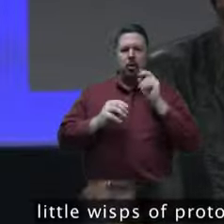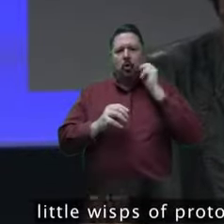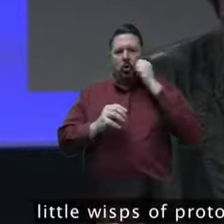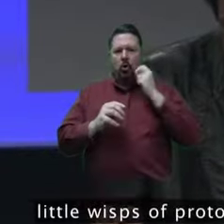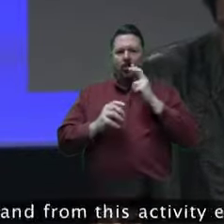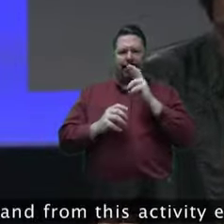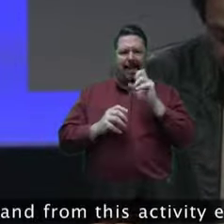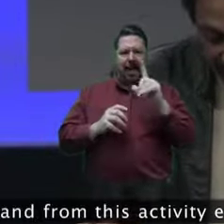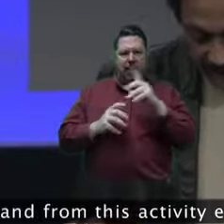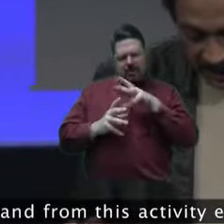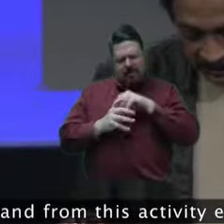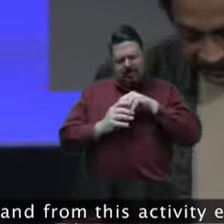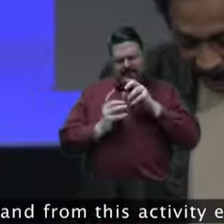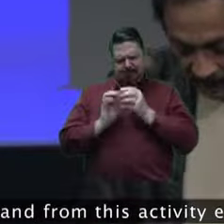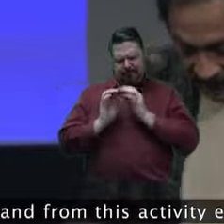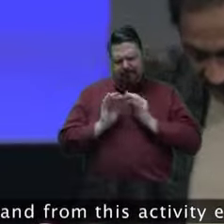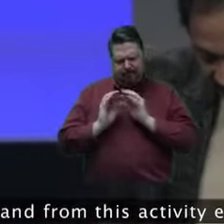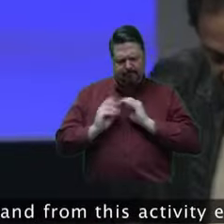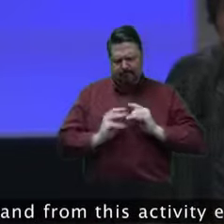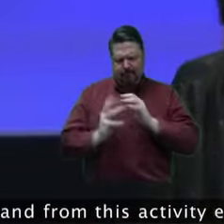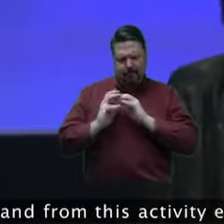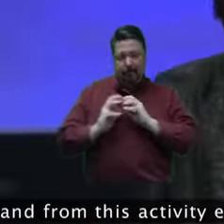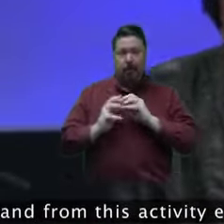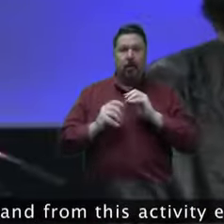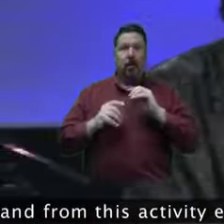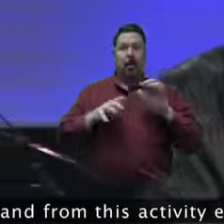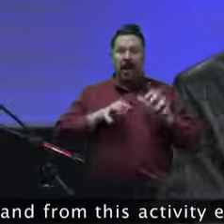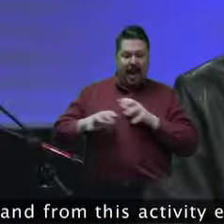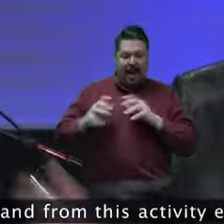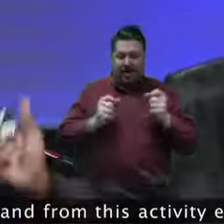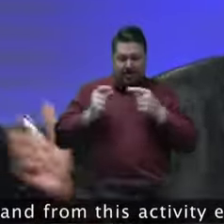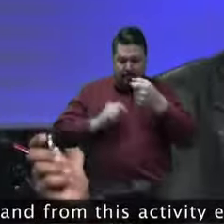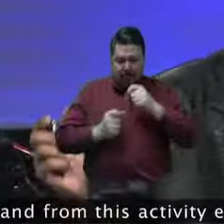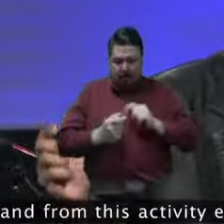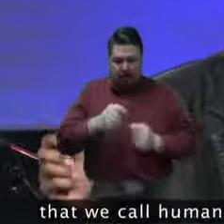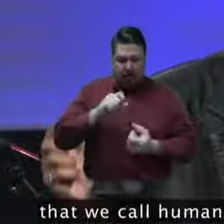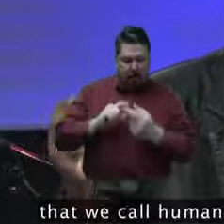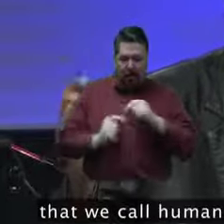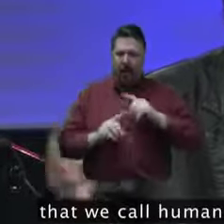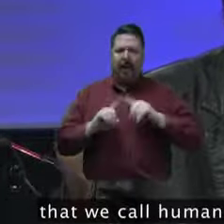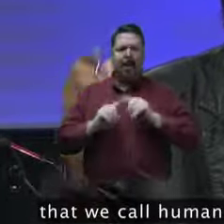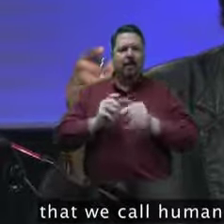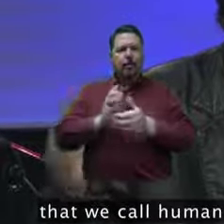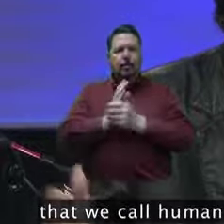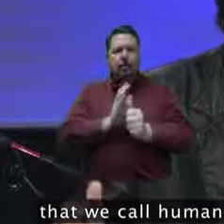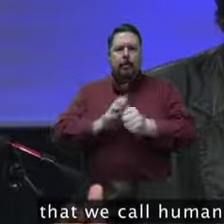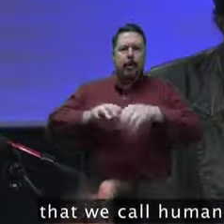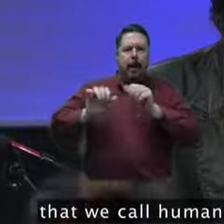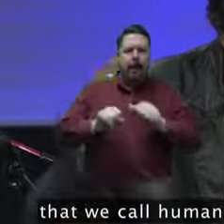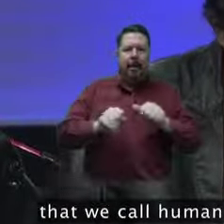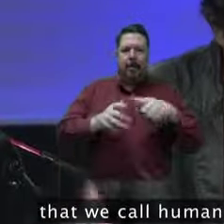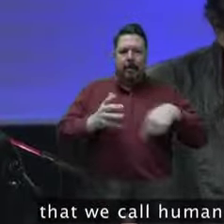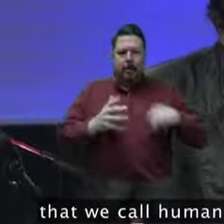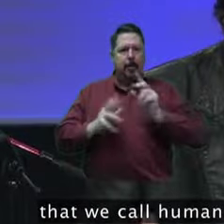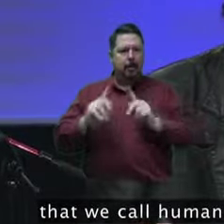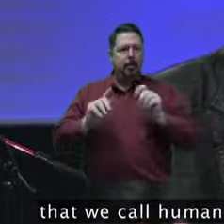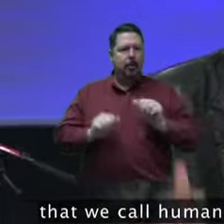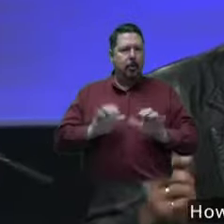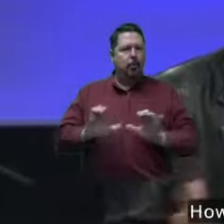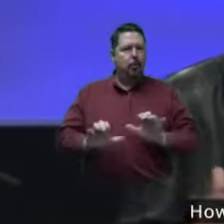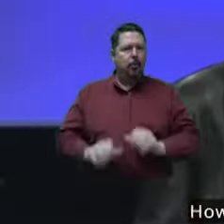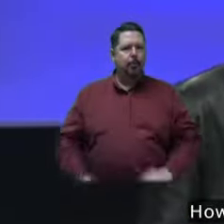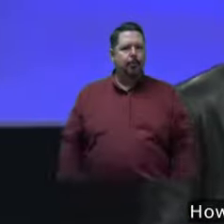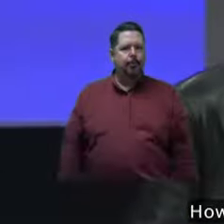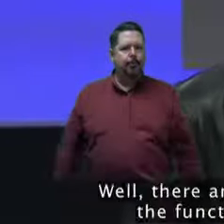interacting with each other. And from this activity emerges the whole spectrum of abilities that we call human nature and human consciousness.